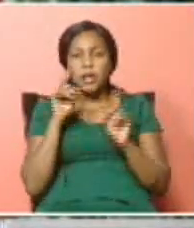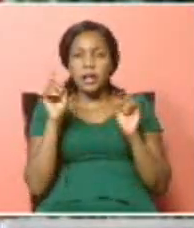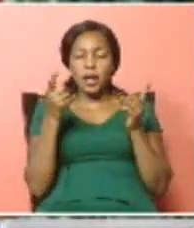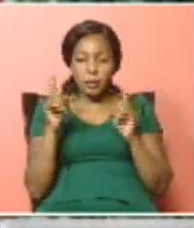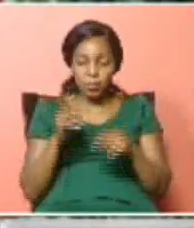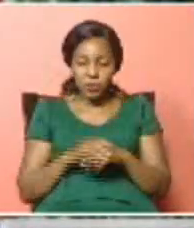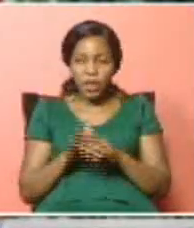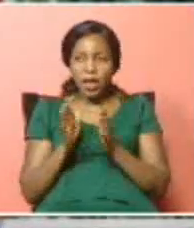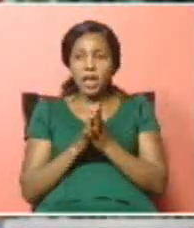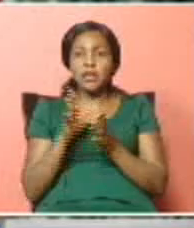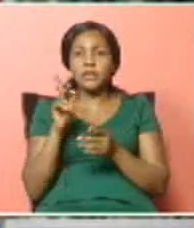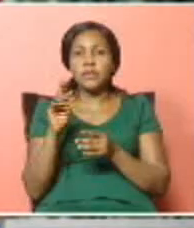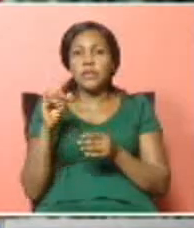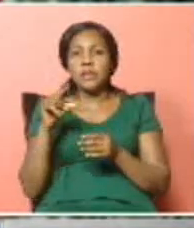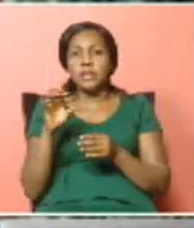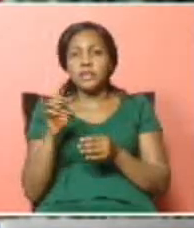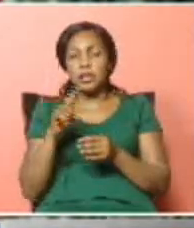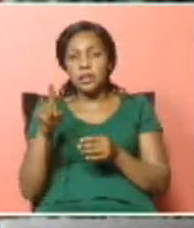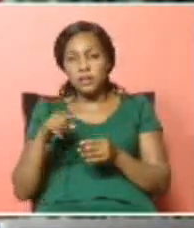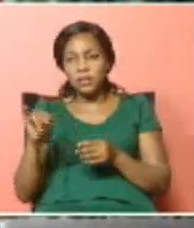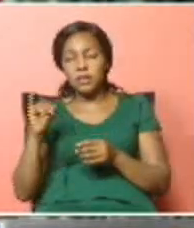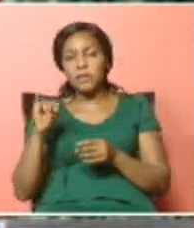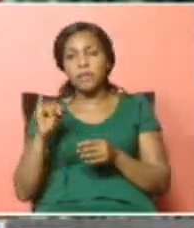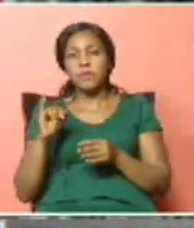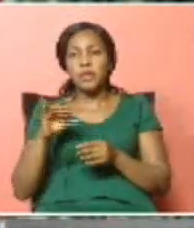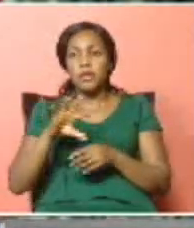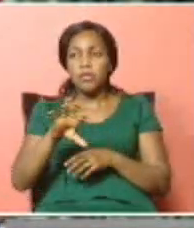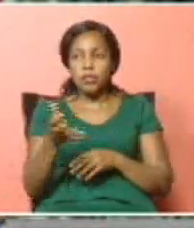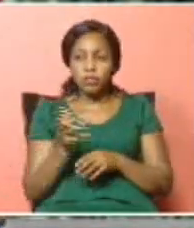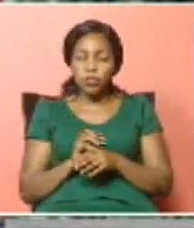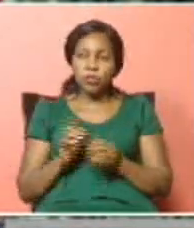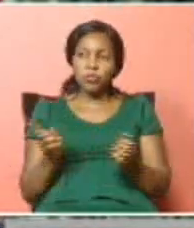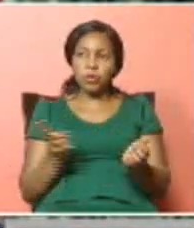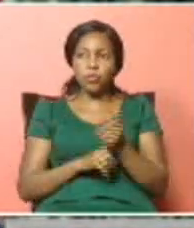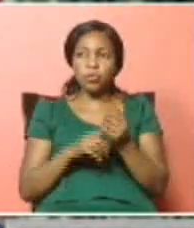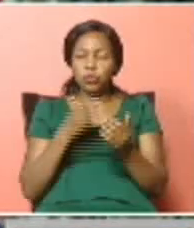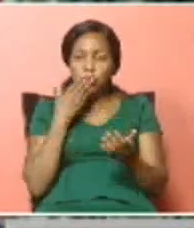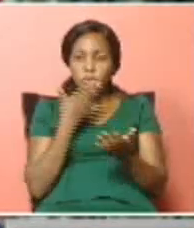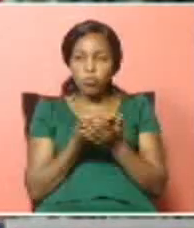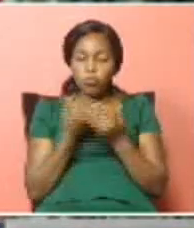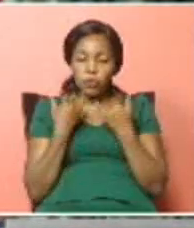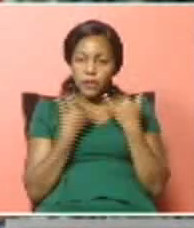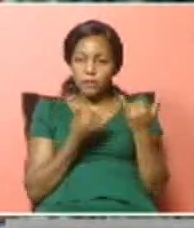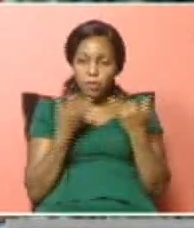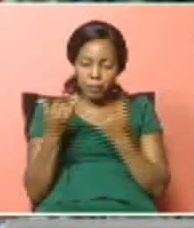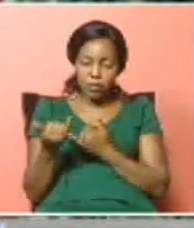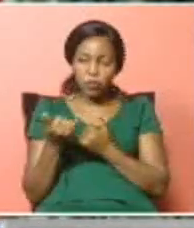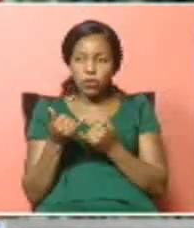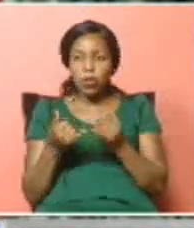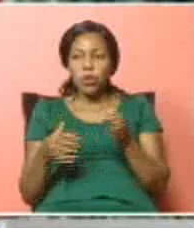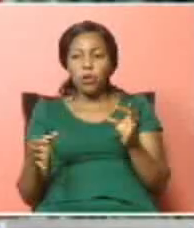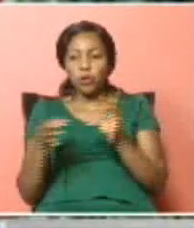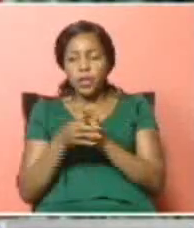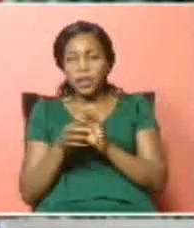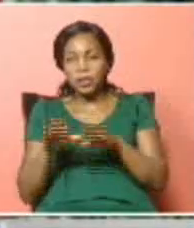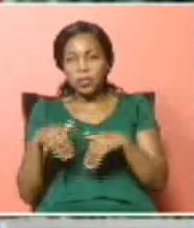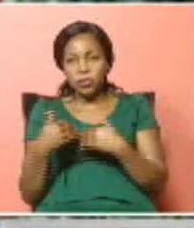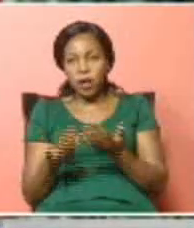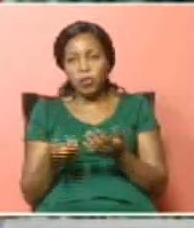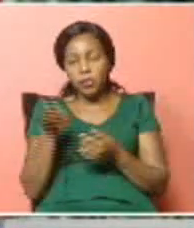Kigezi region, we got a lot of interesting information, yes, regarding how the